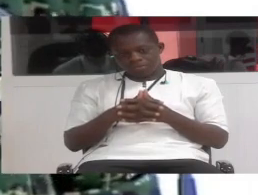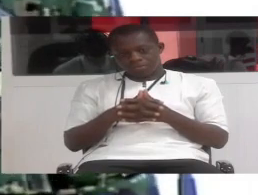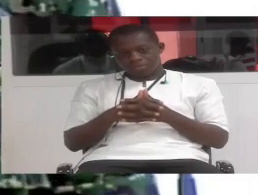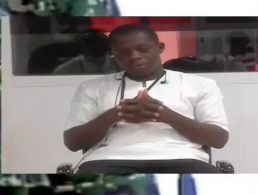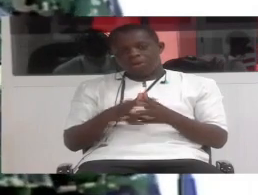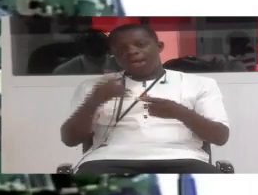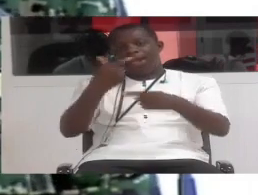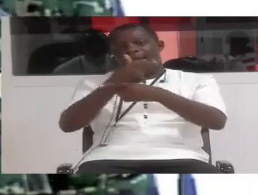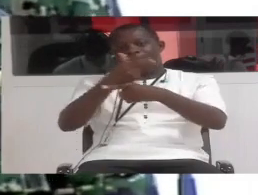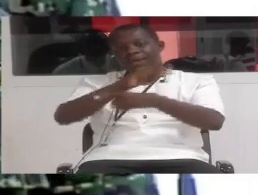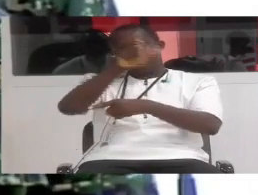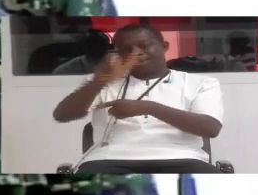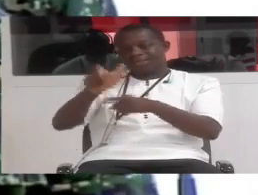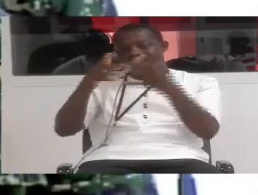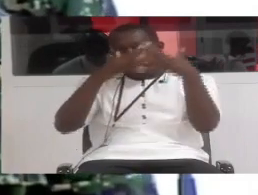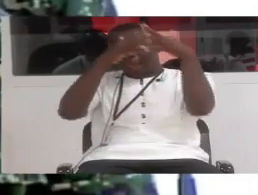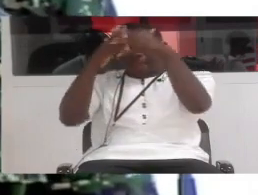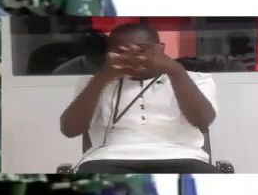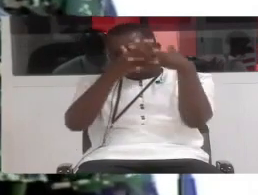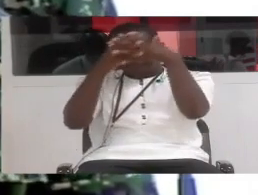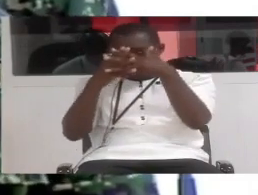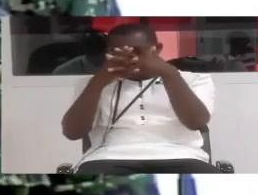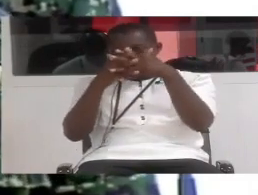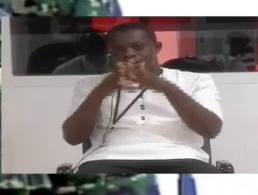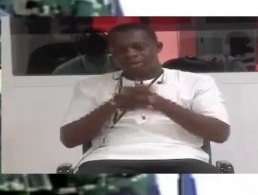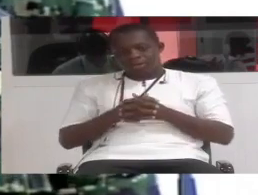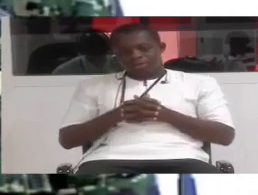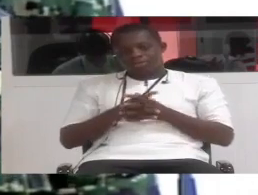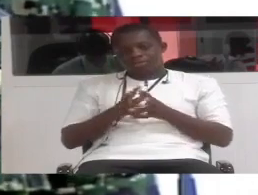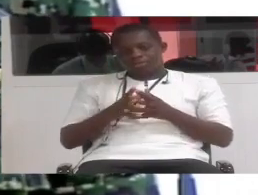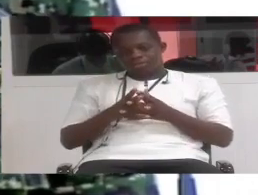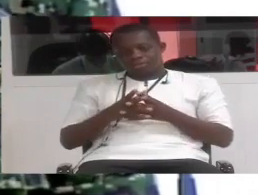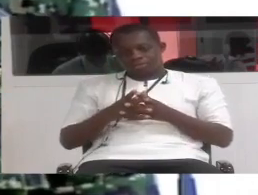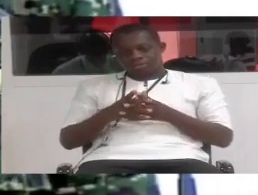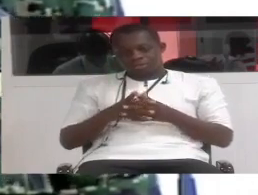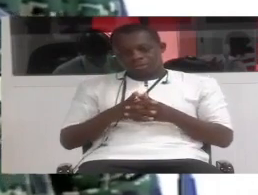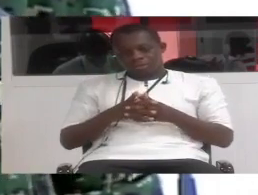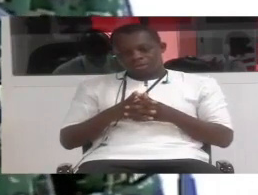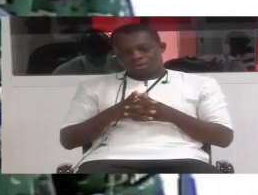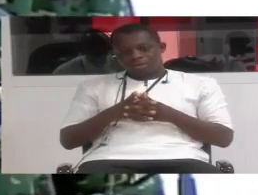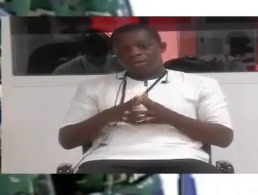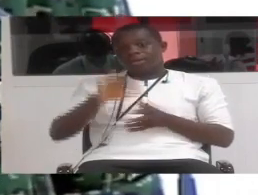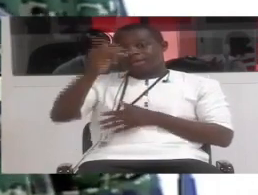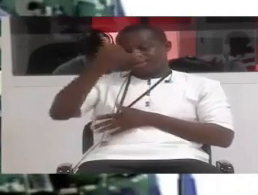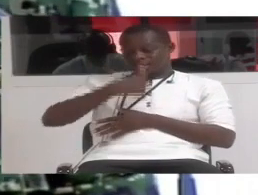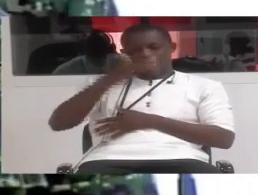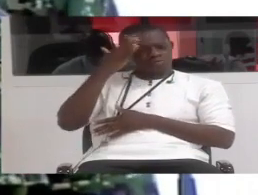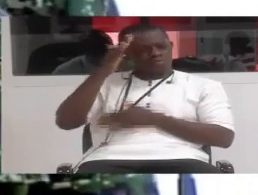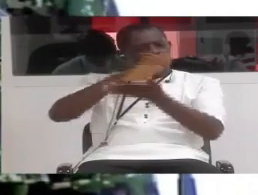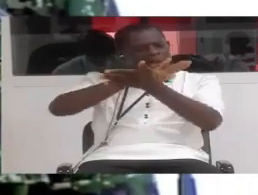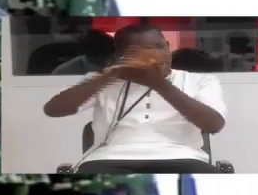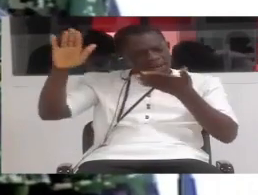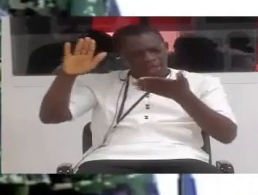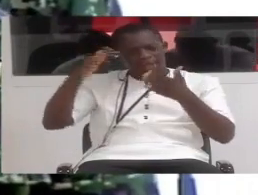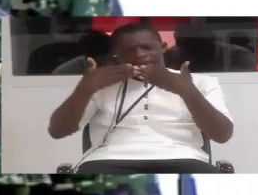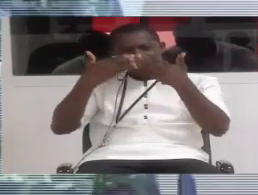Gambian Americans ñi nga xamne Gambian lañ way ñu ngi am kay di America mu ngi melni Gambian Americans lañ yegg na ci lu set. I have